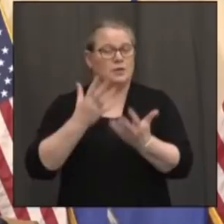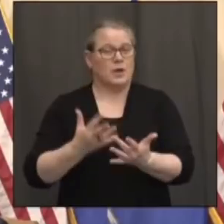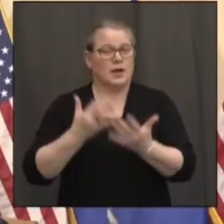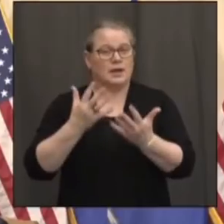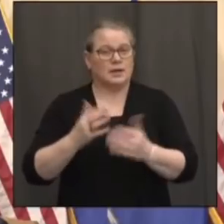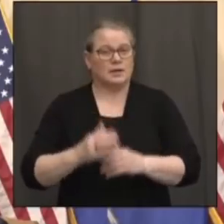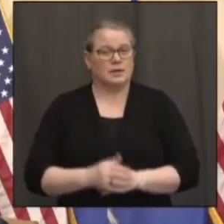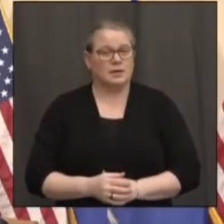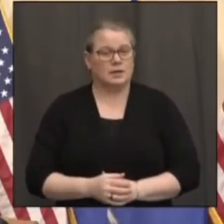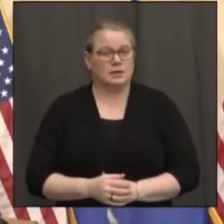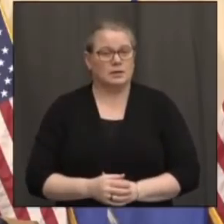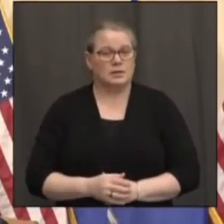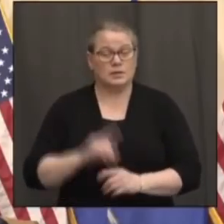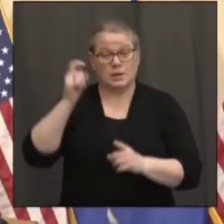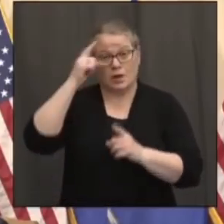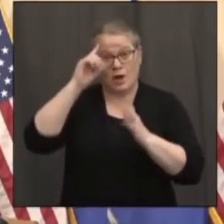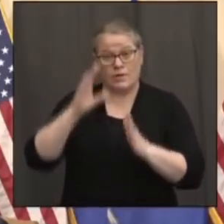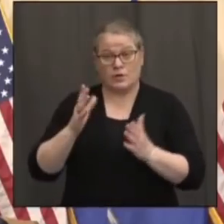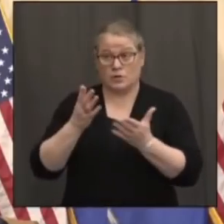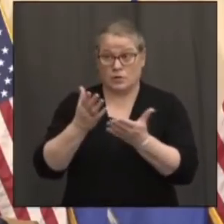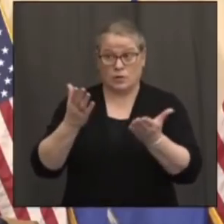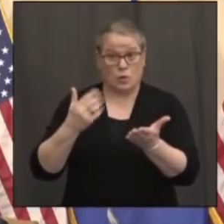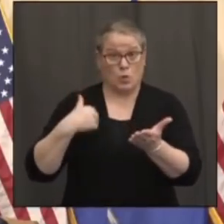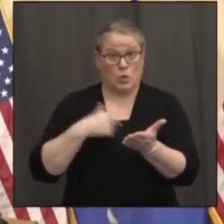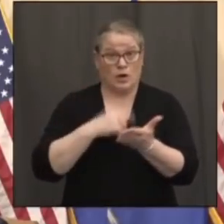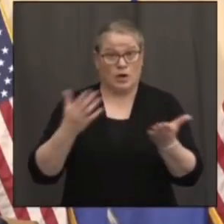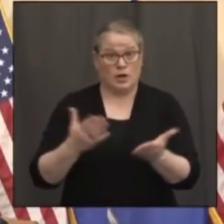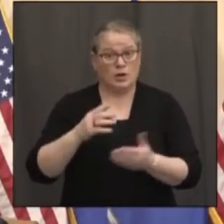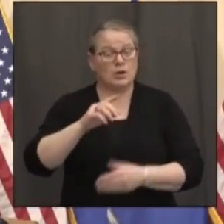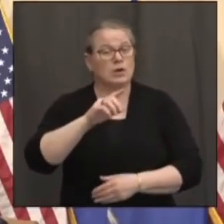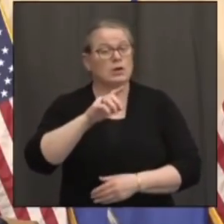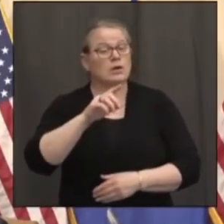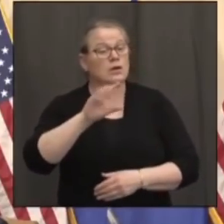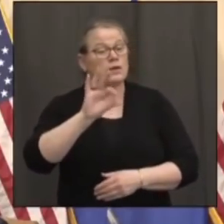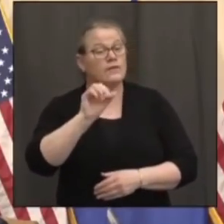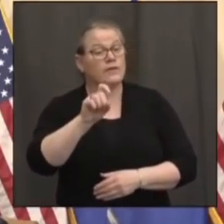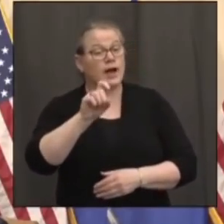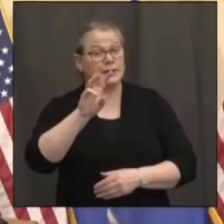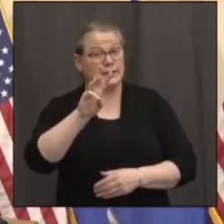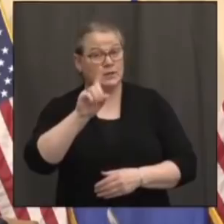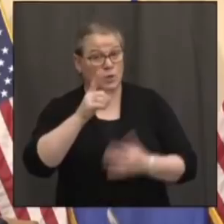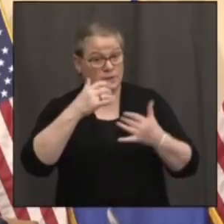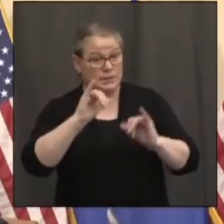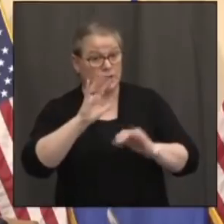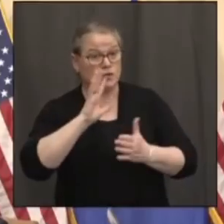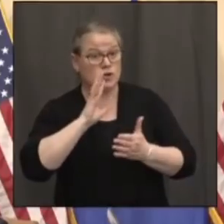back? We're back. Zinnia Maldonado, Fox 61.